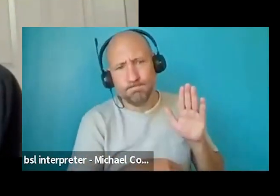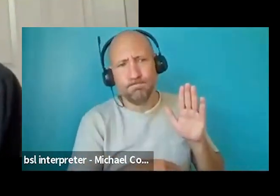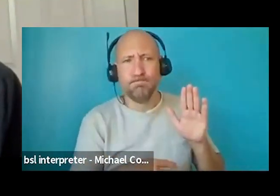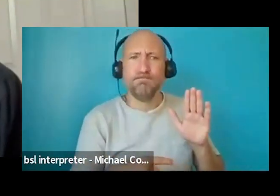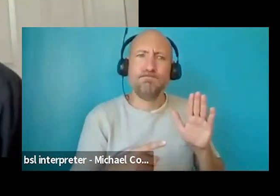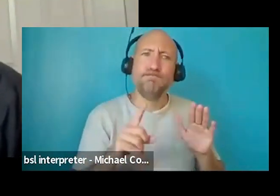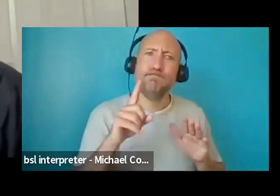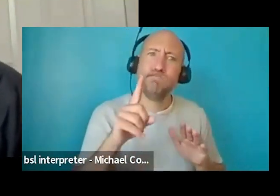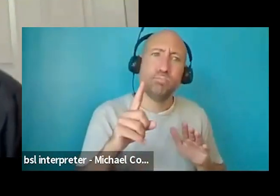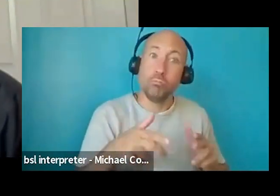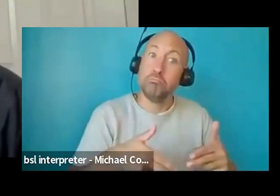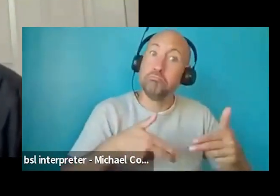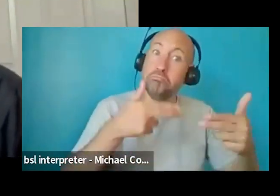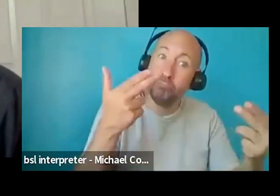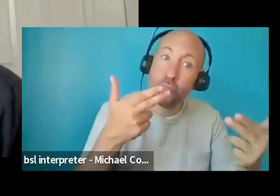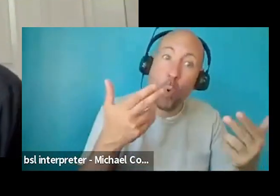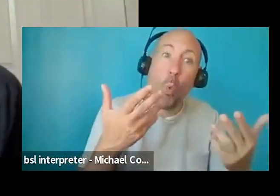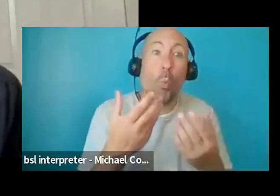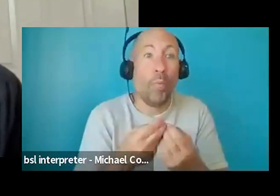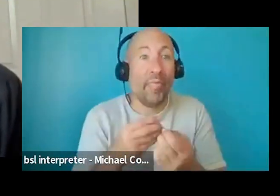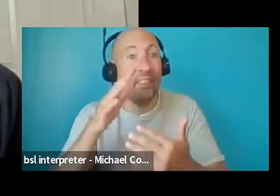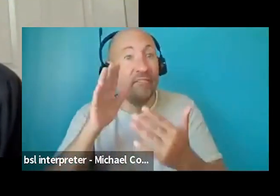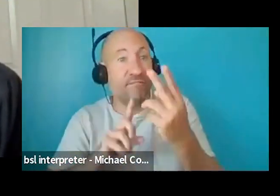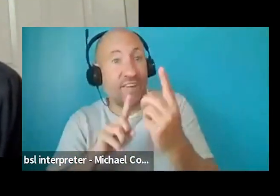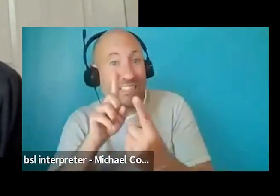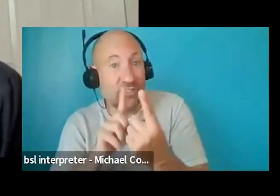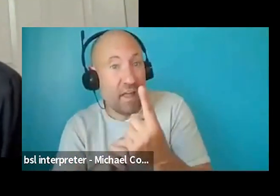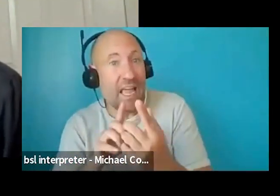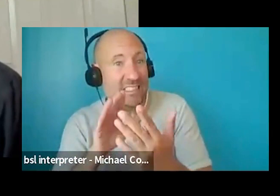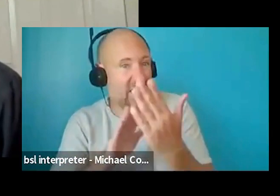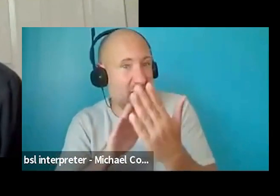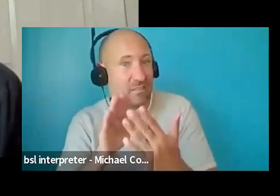welcome hybrid or other